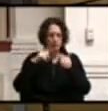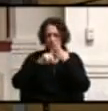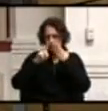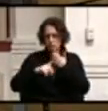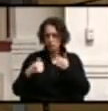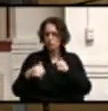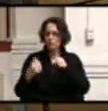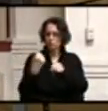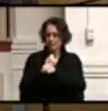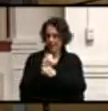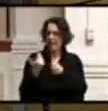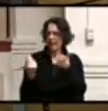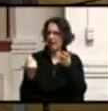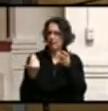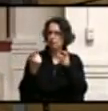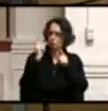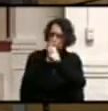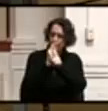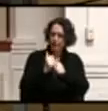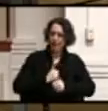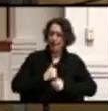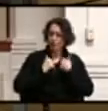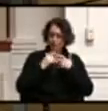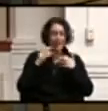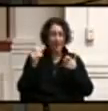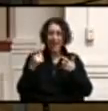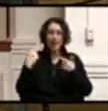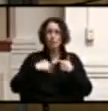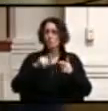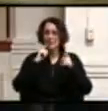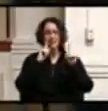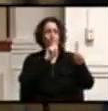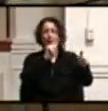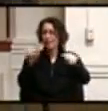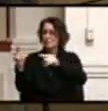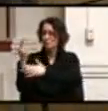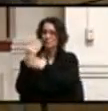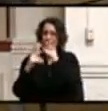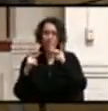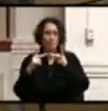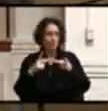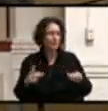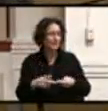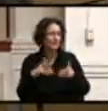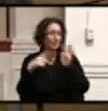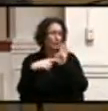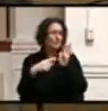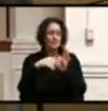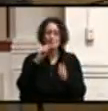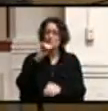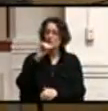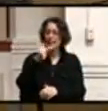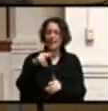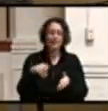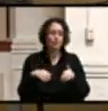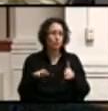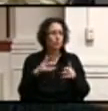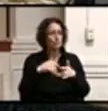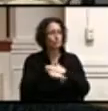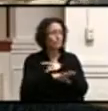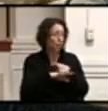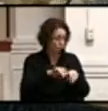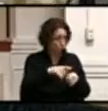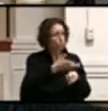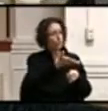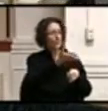visits, some walks into stores in Main Street. So we've done our best to contact everyone. Oh, some of these businesses, we clearly know who they are and where